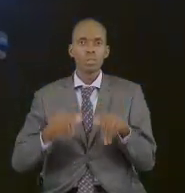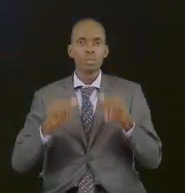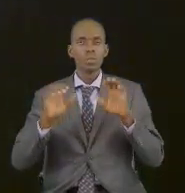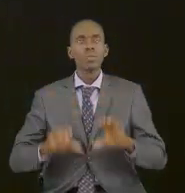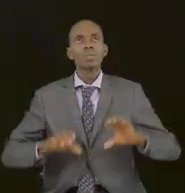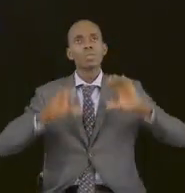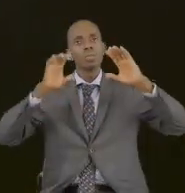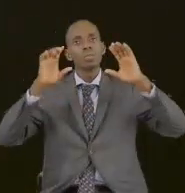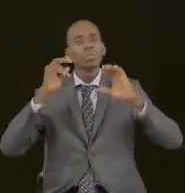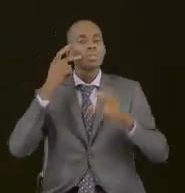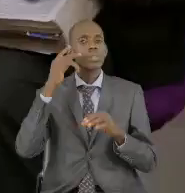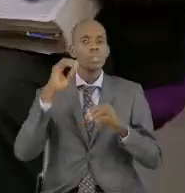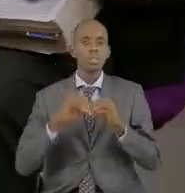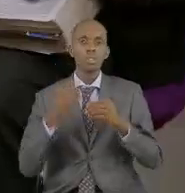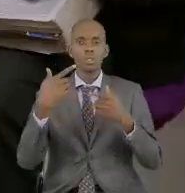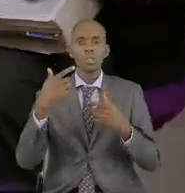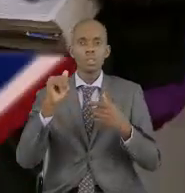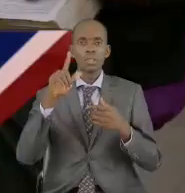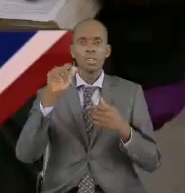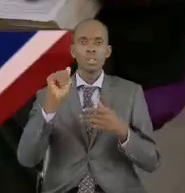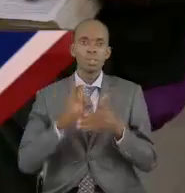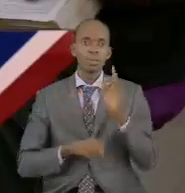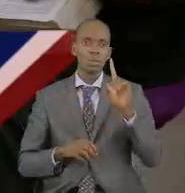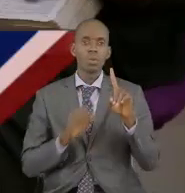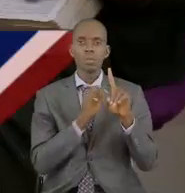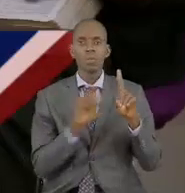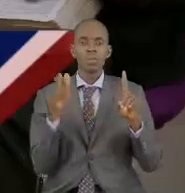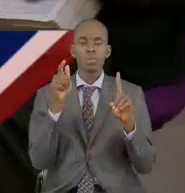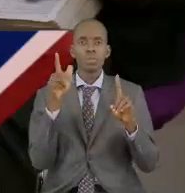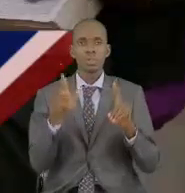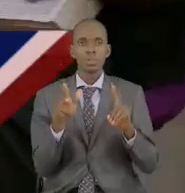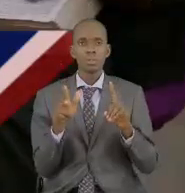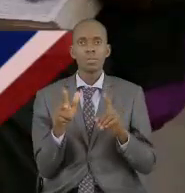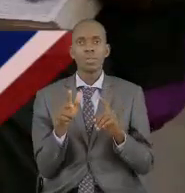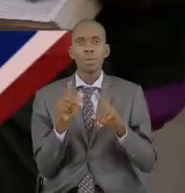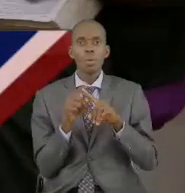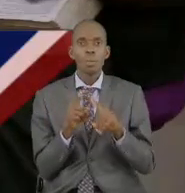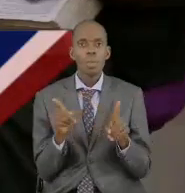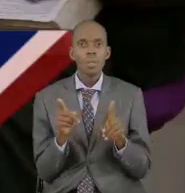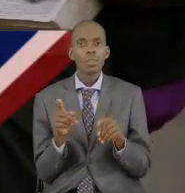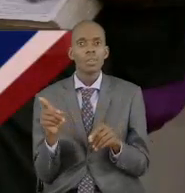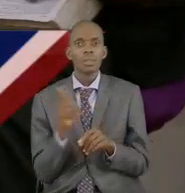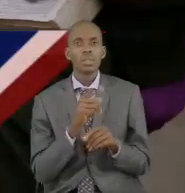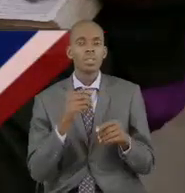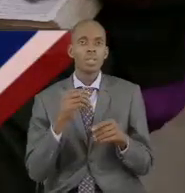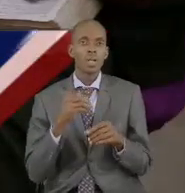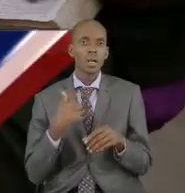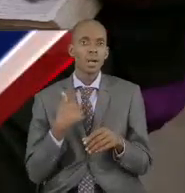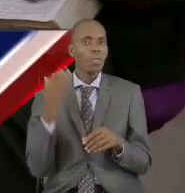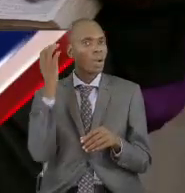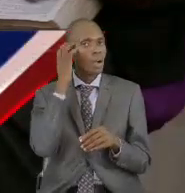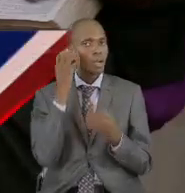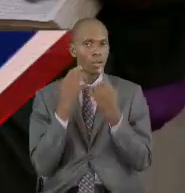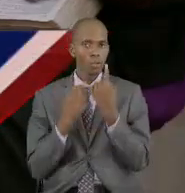Galatians chapter 1, verse 23. But they had heard only that he